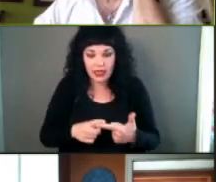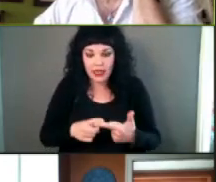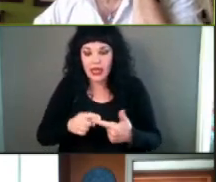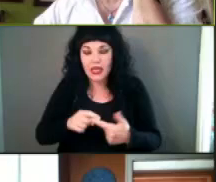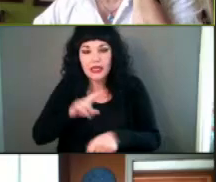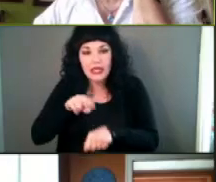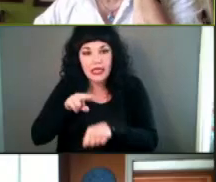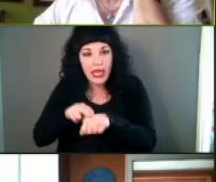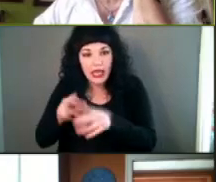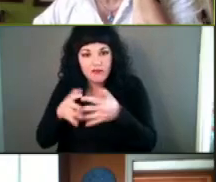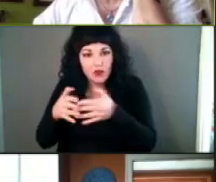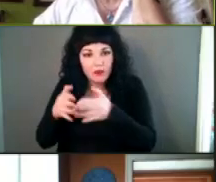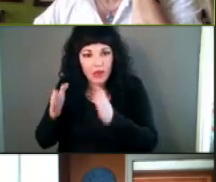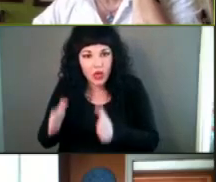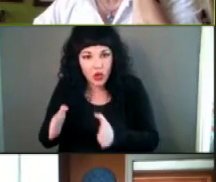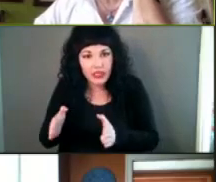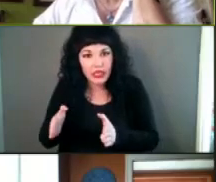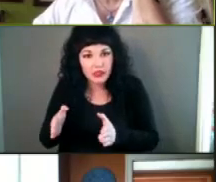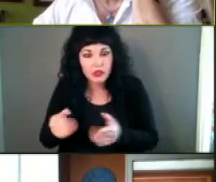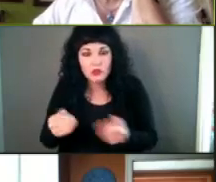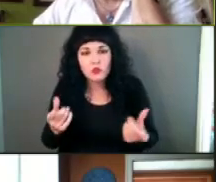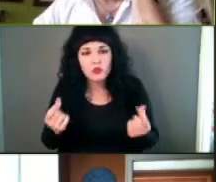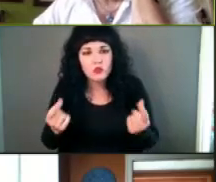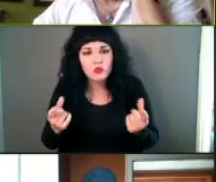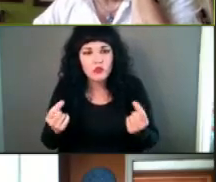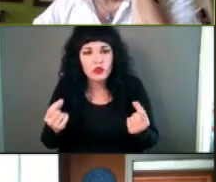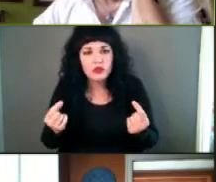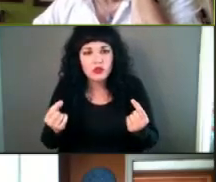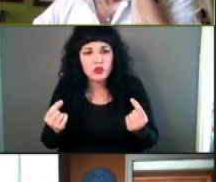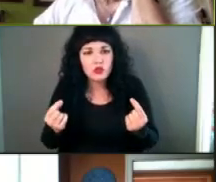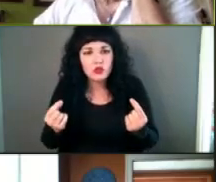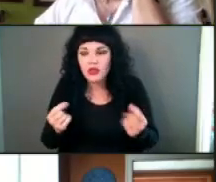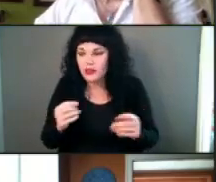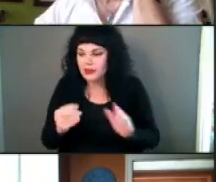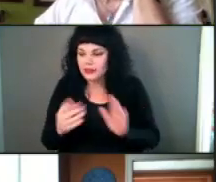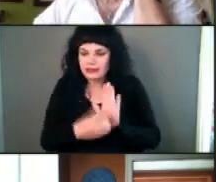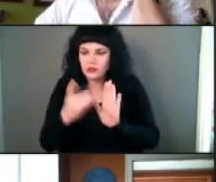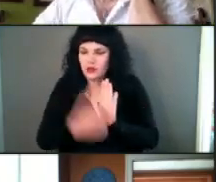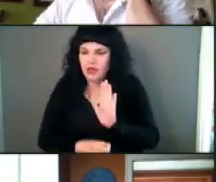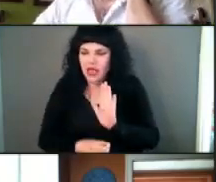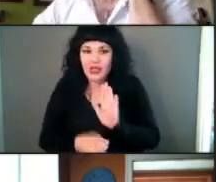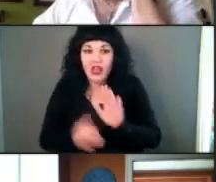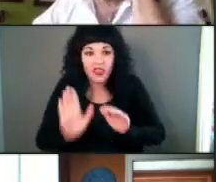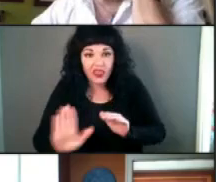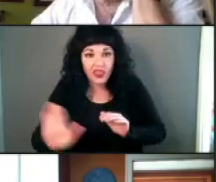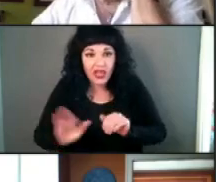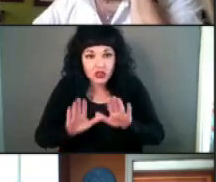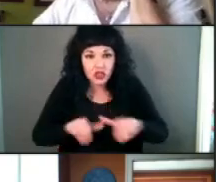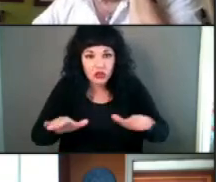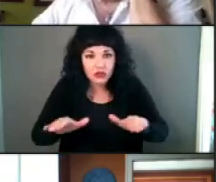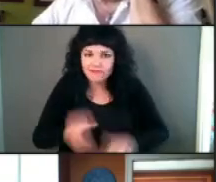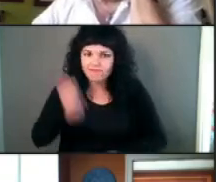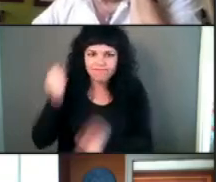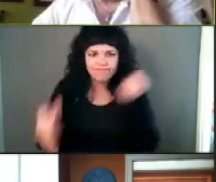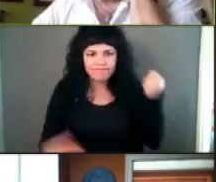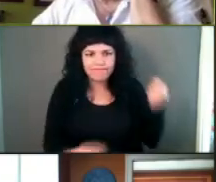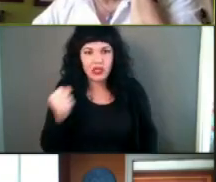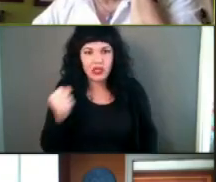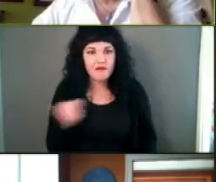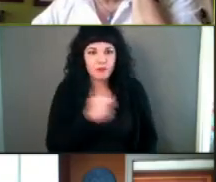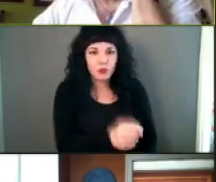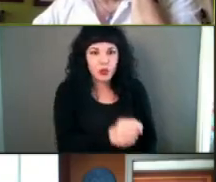taking of children away from their parents and putting them in the foster care system. For a short period of time, I was in